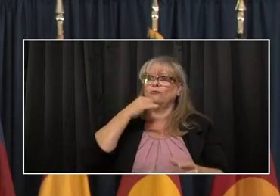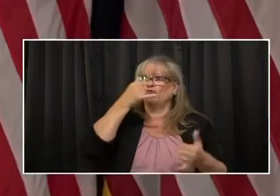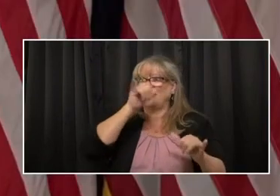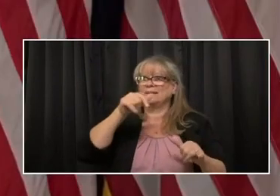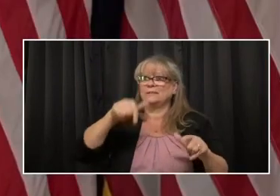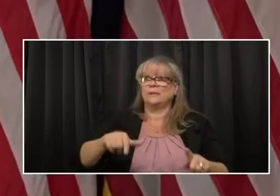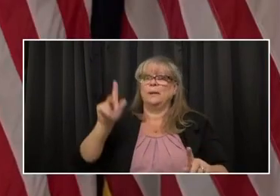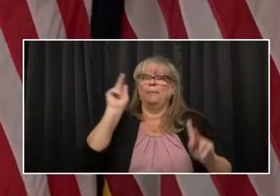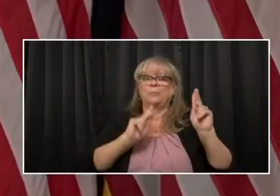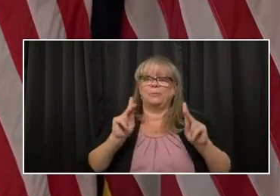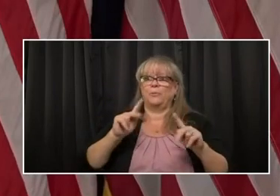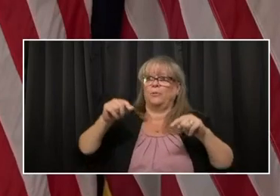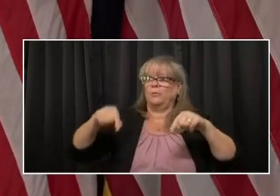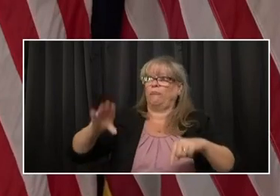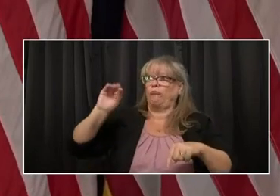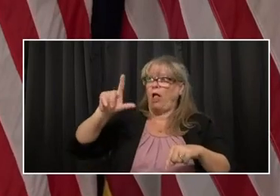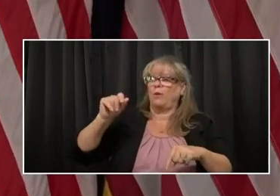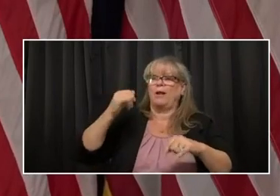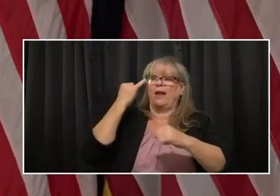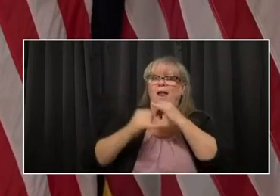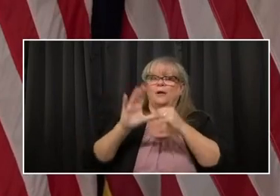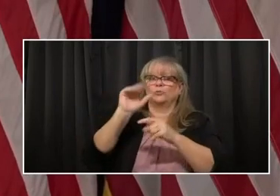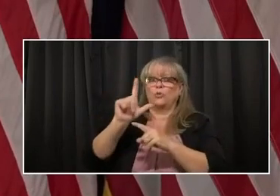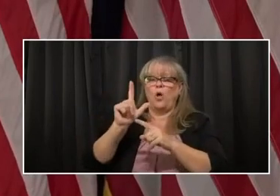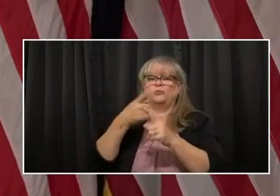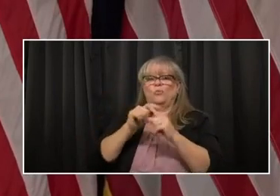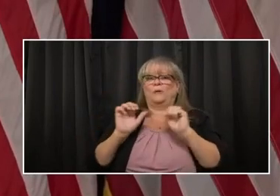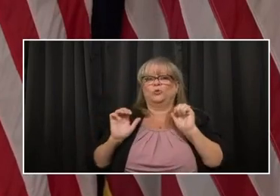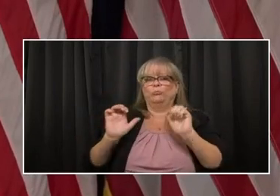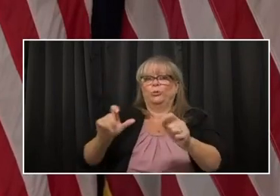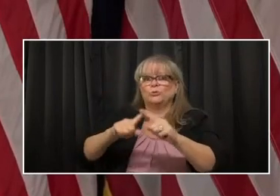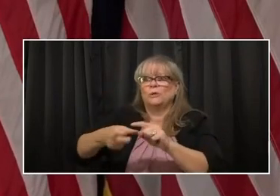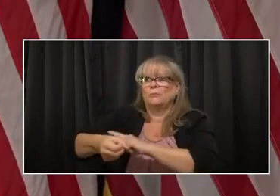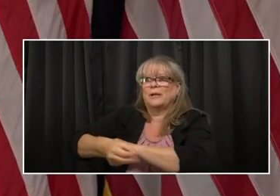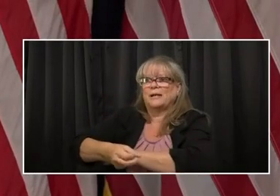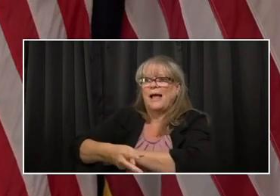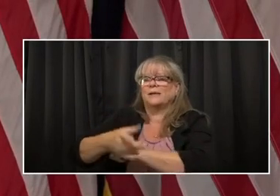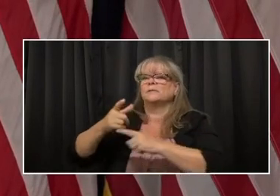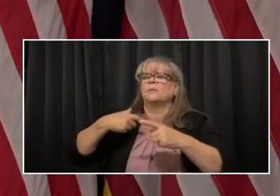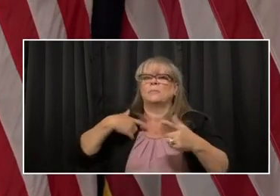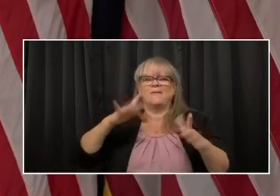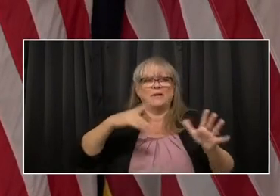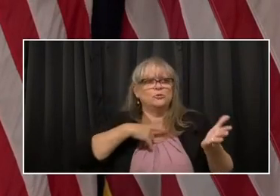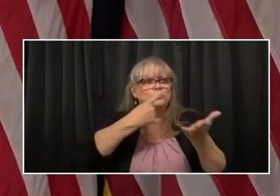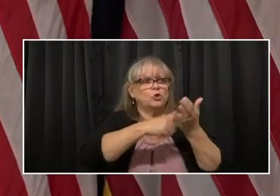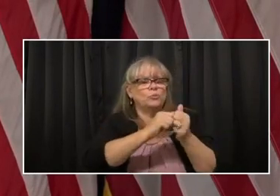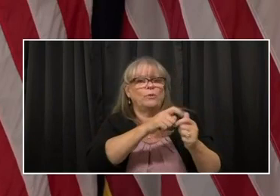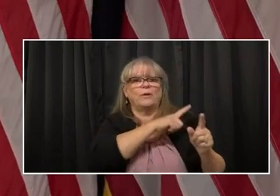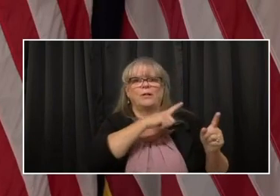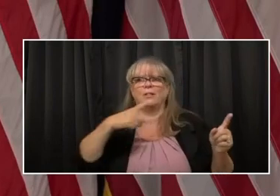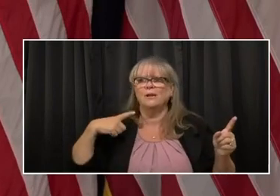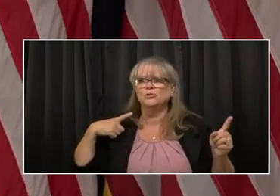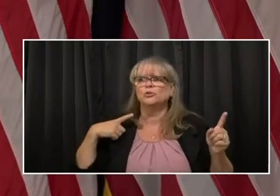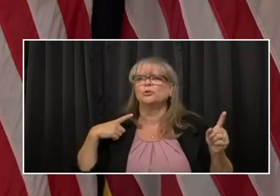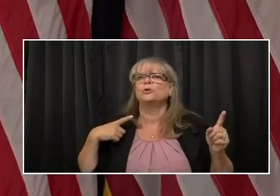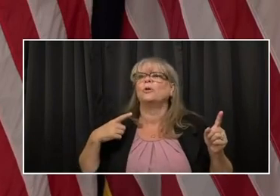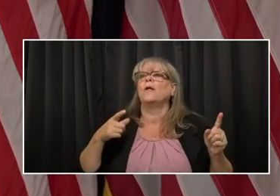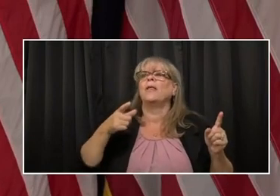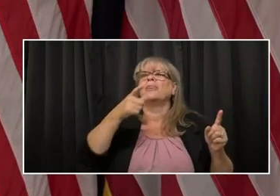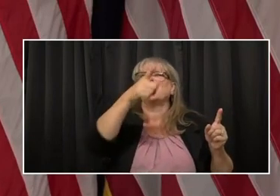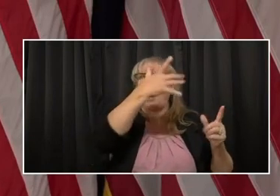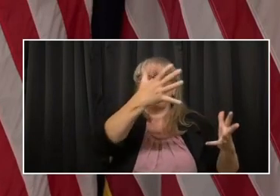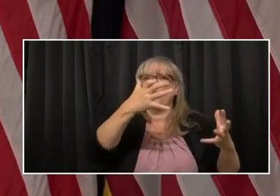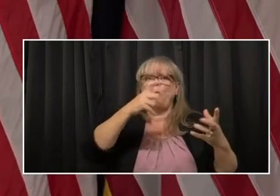with legislative leadership, with mayors. I think there's an increasing consensus to move that to 4 a.m. That would have to be